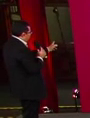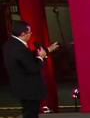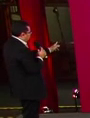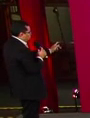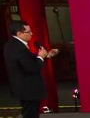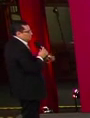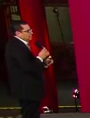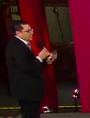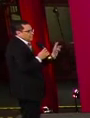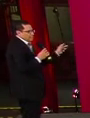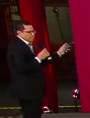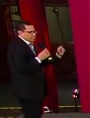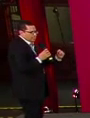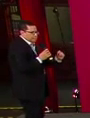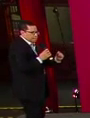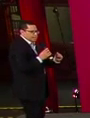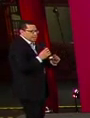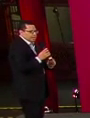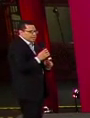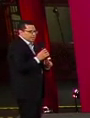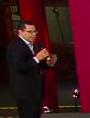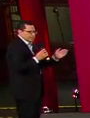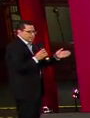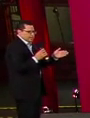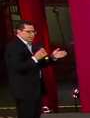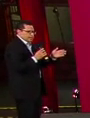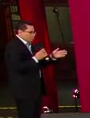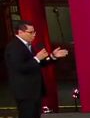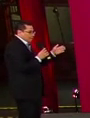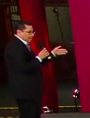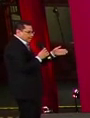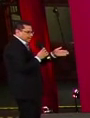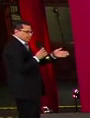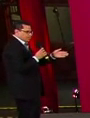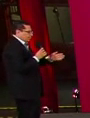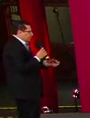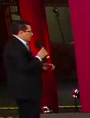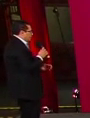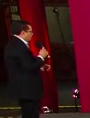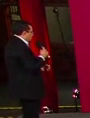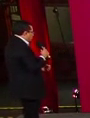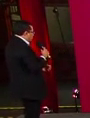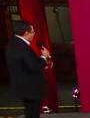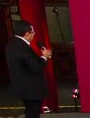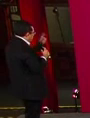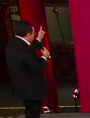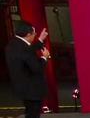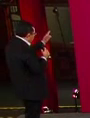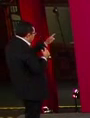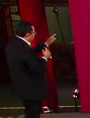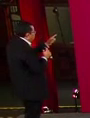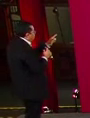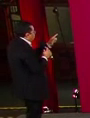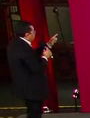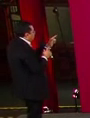into account the population of each state, meaning the number of infected patients per